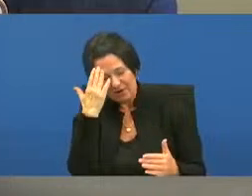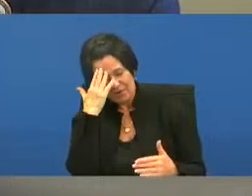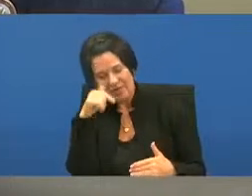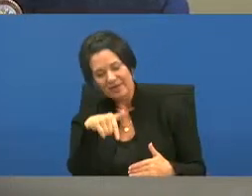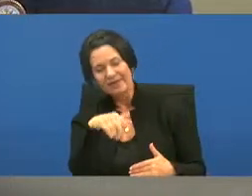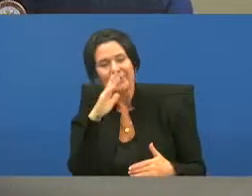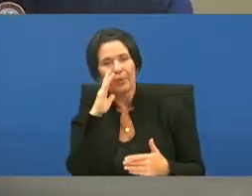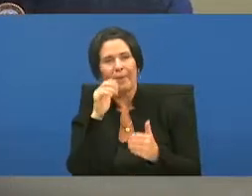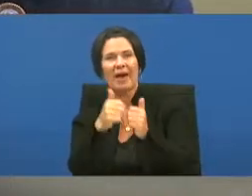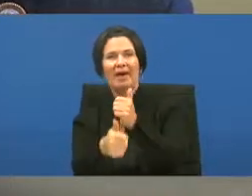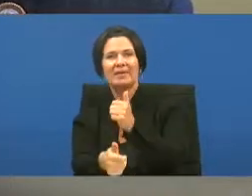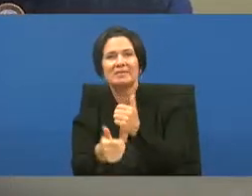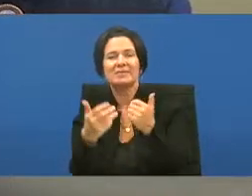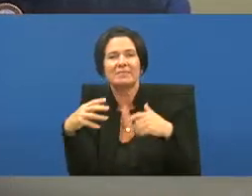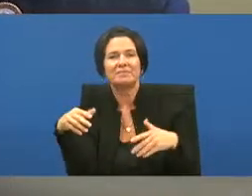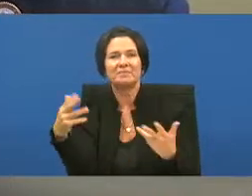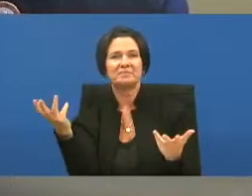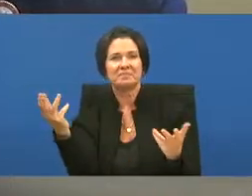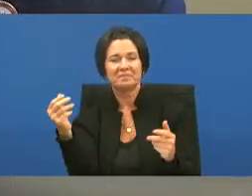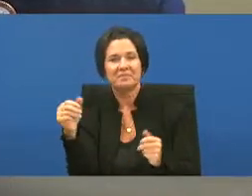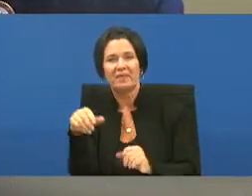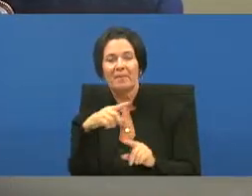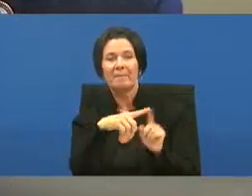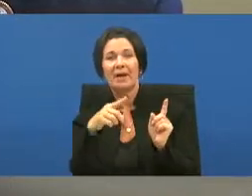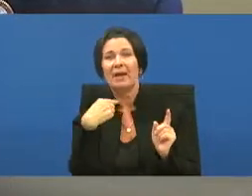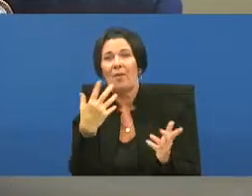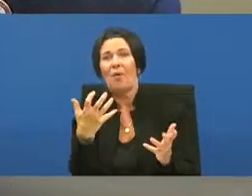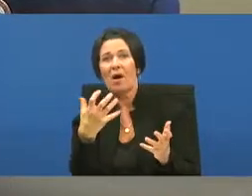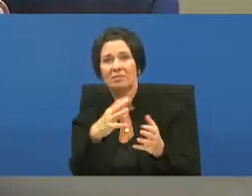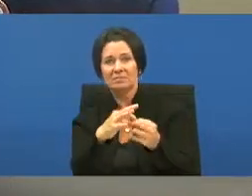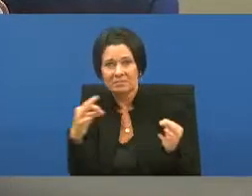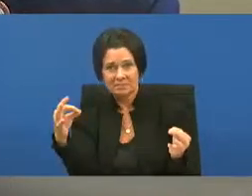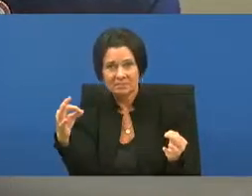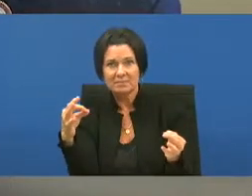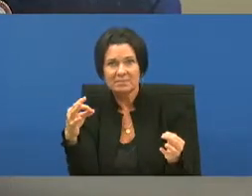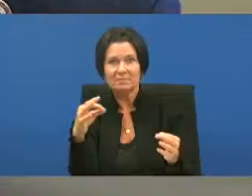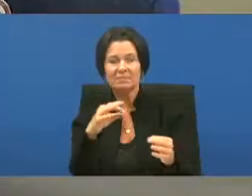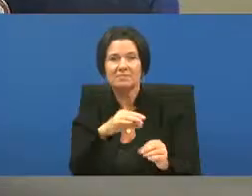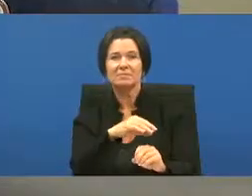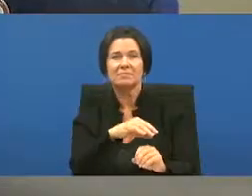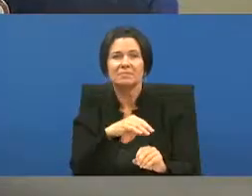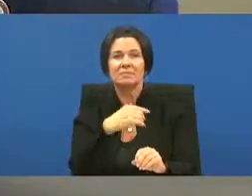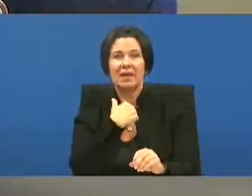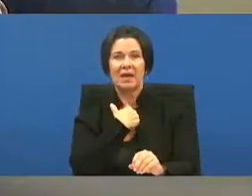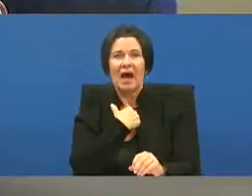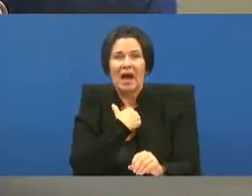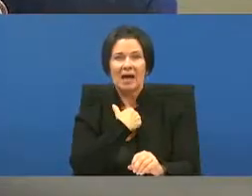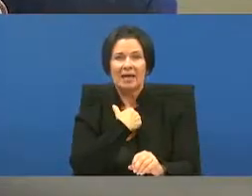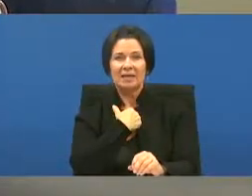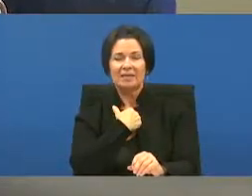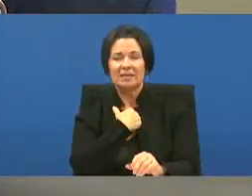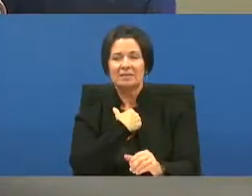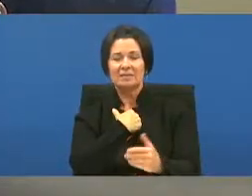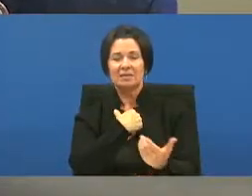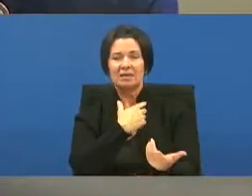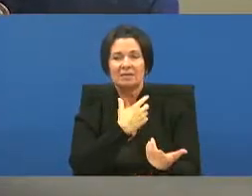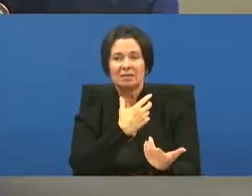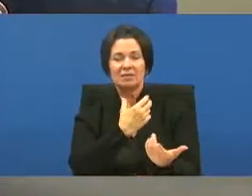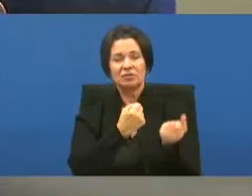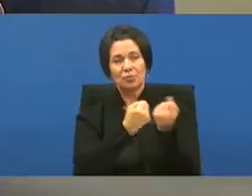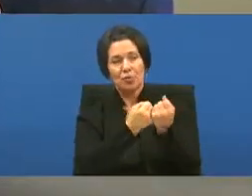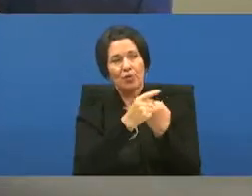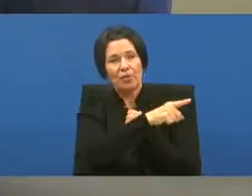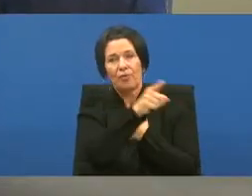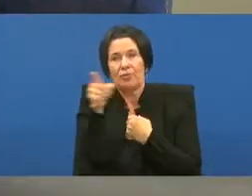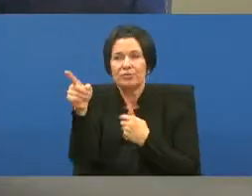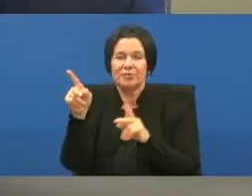to pass. But I wanted to make sure that I went on public record that I stood up for the people in the back of the room. And I appreciate